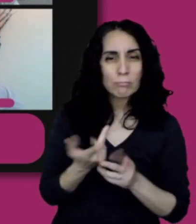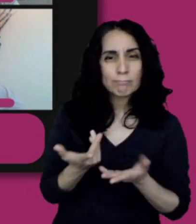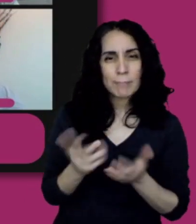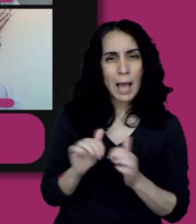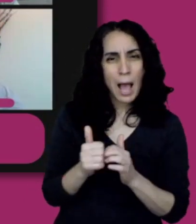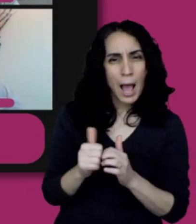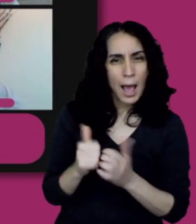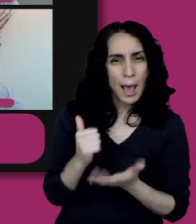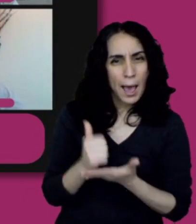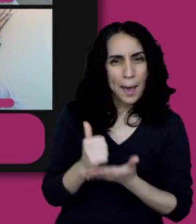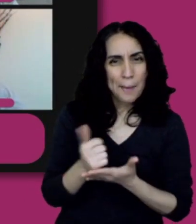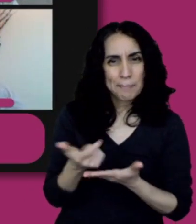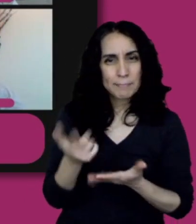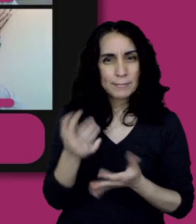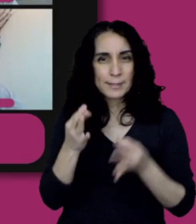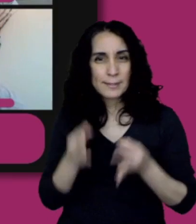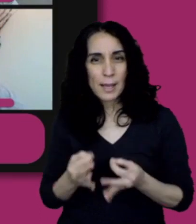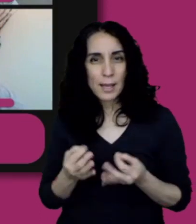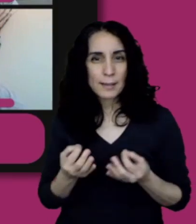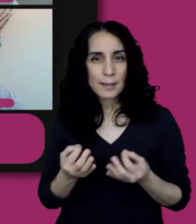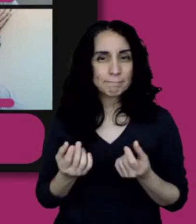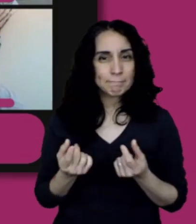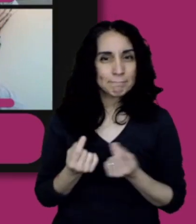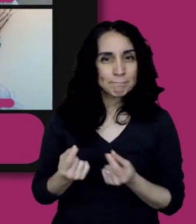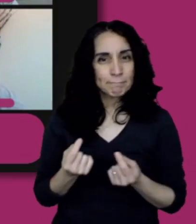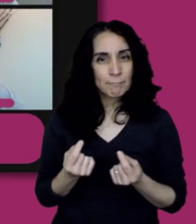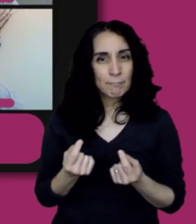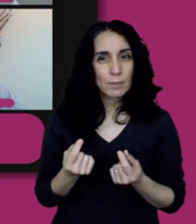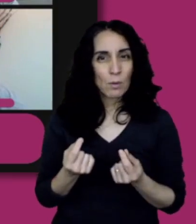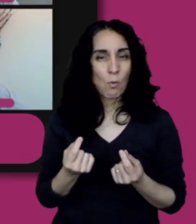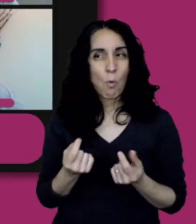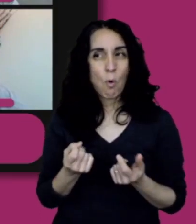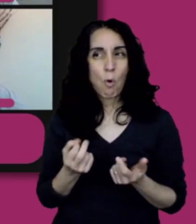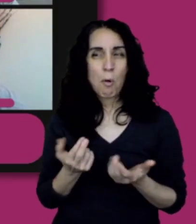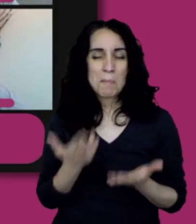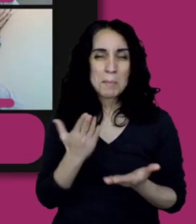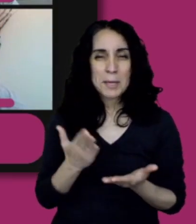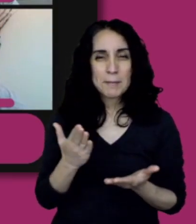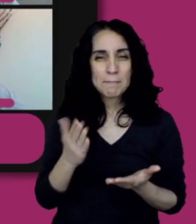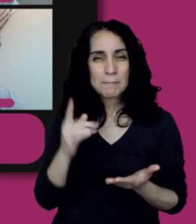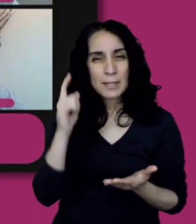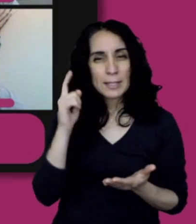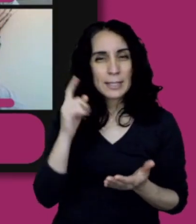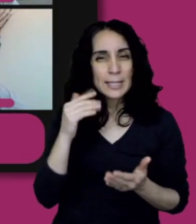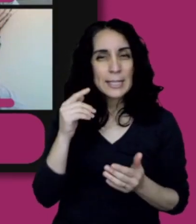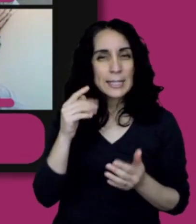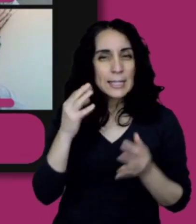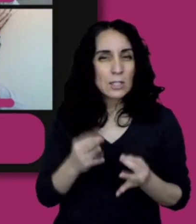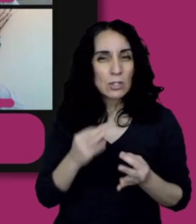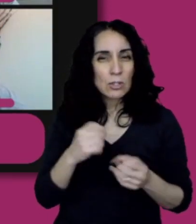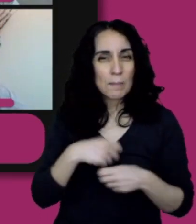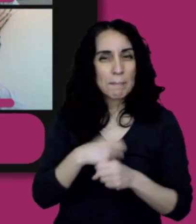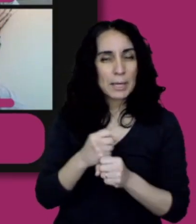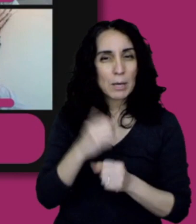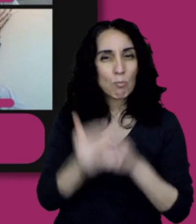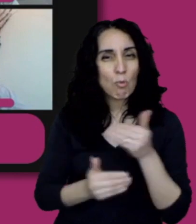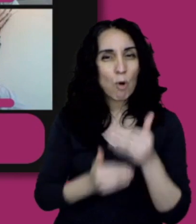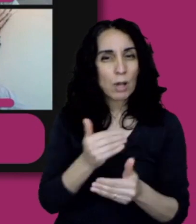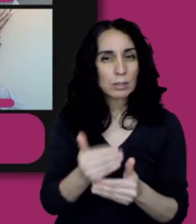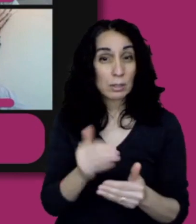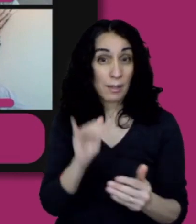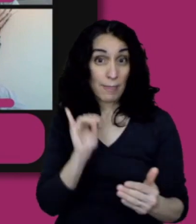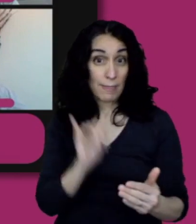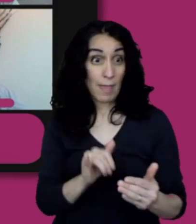service or a product. How do you help them decide, or what should my decision-making process be as to whether or